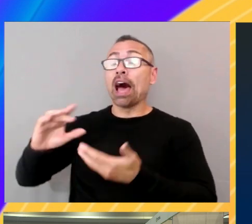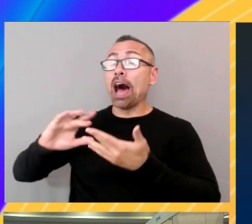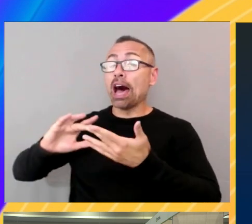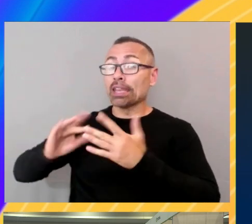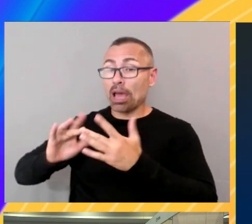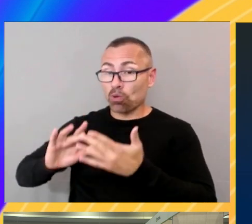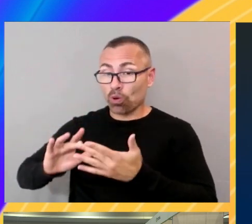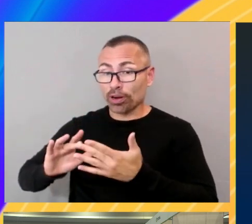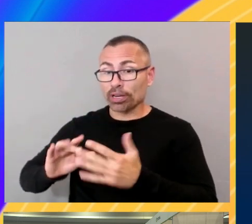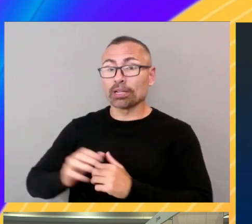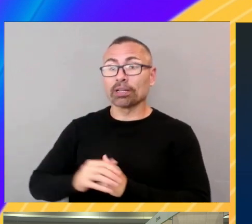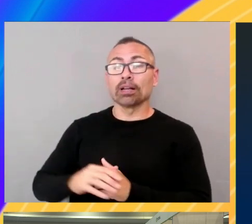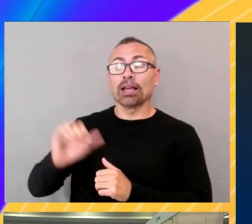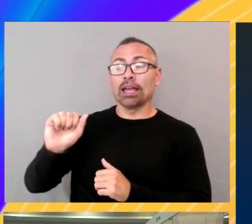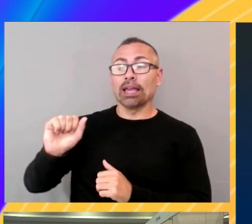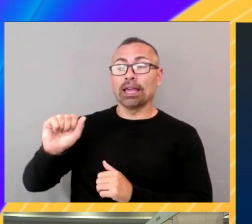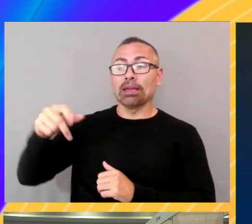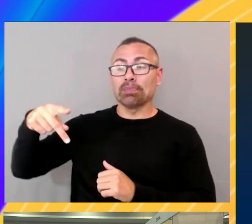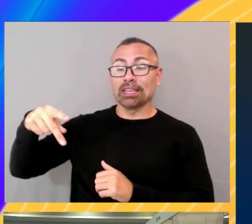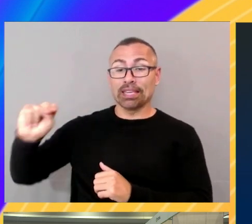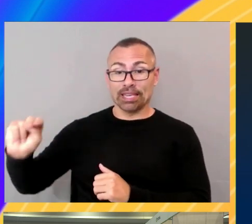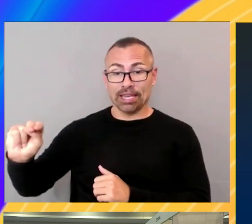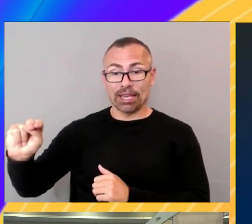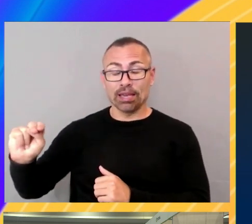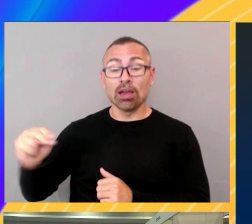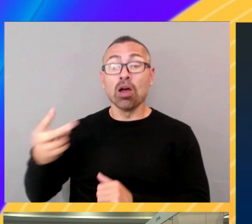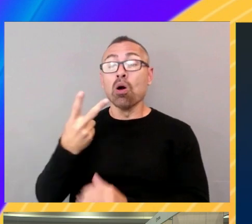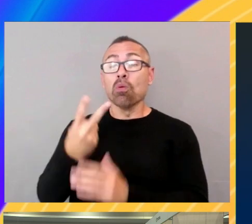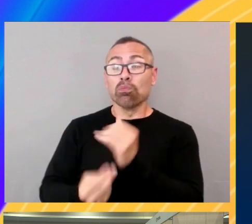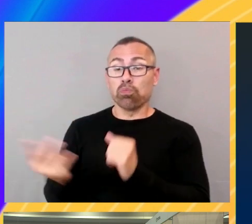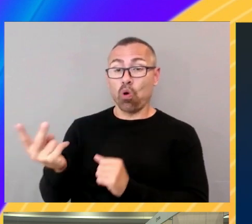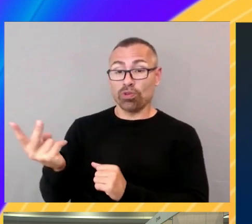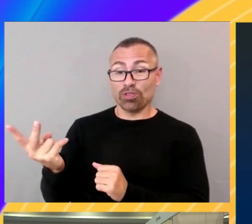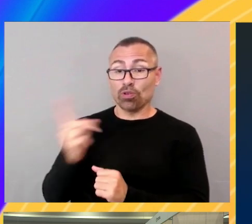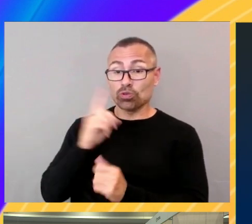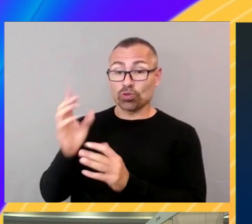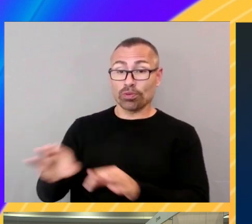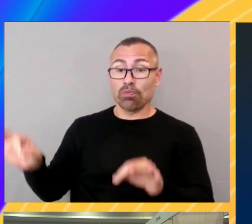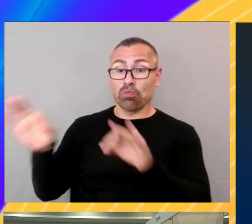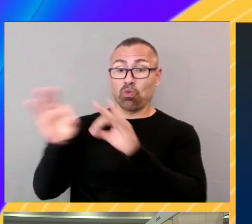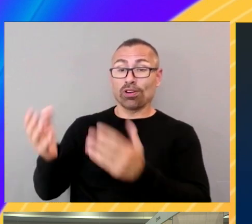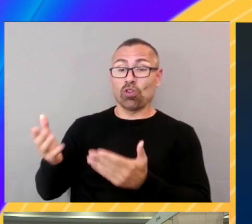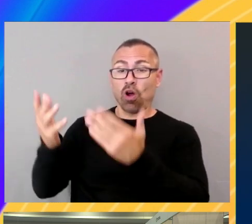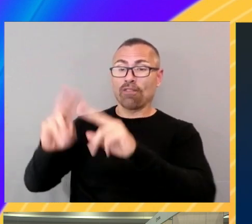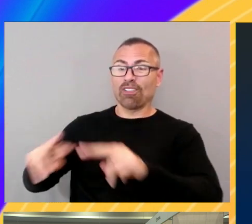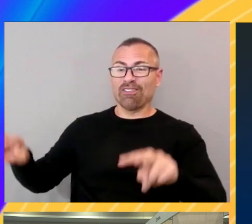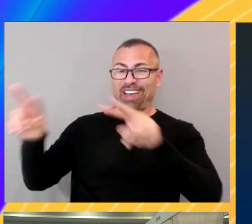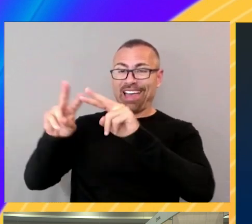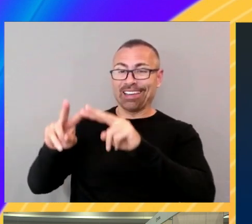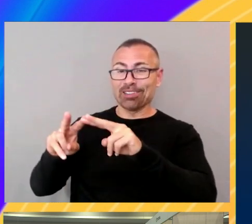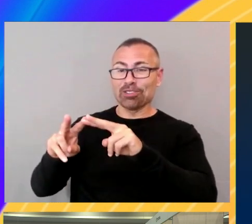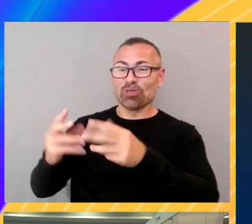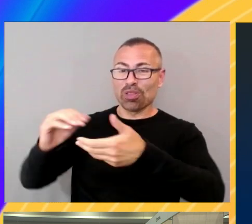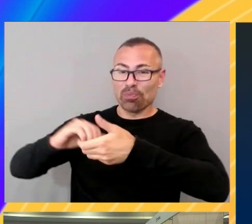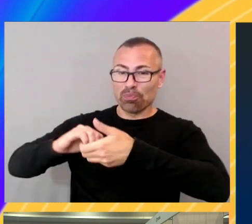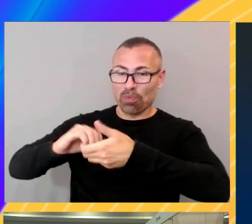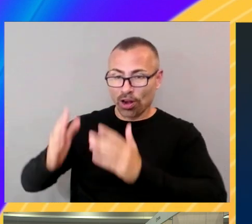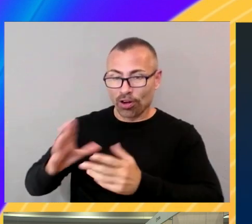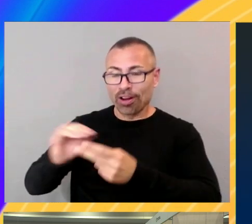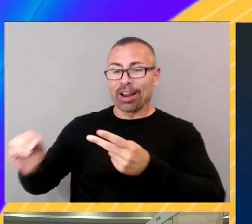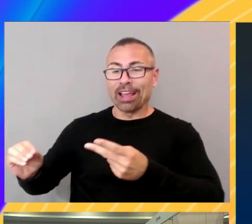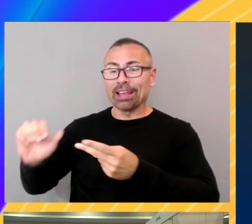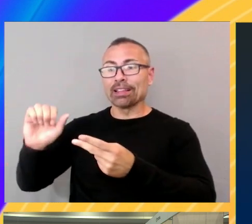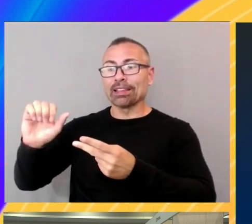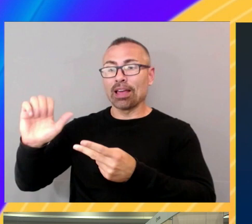vital parts to the AWS solution and offer customers a lot of value, that's not what we're talking about in this specific discussion. What we're talking